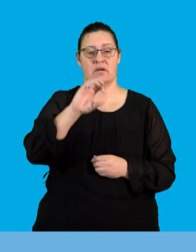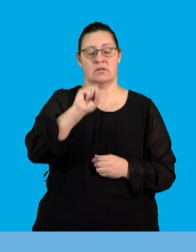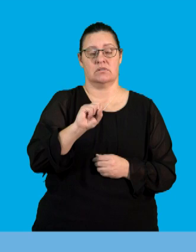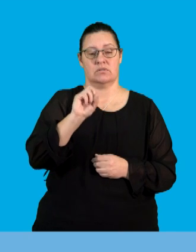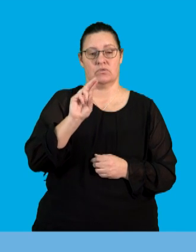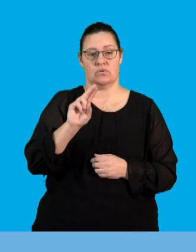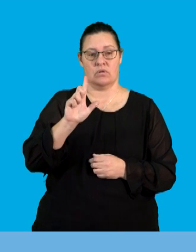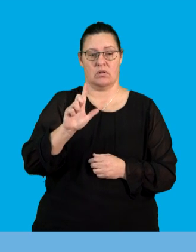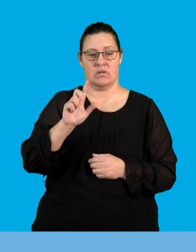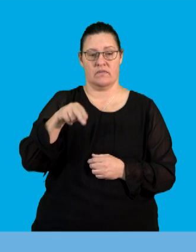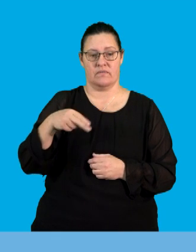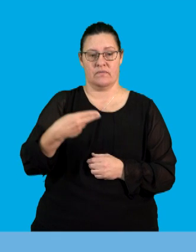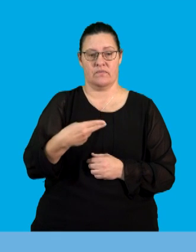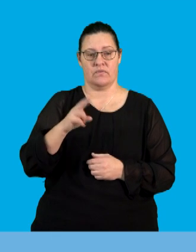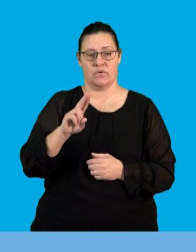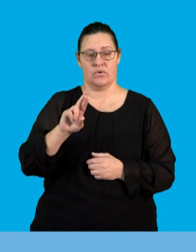sulfuric